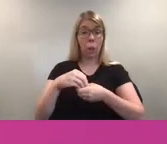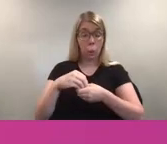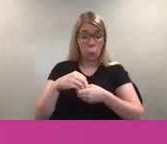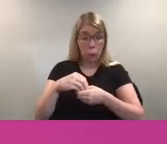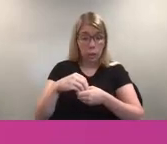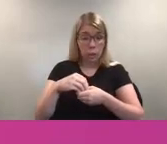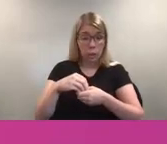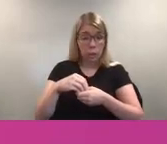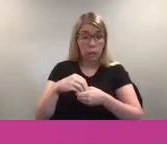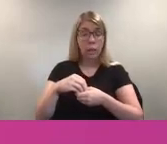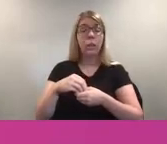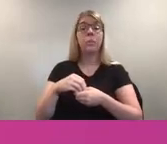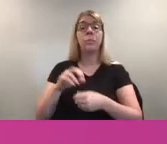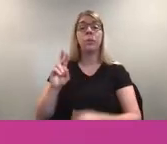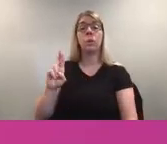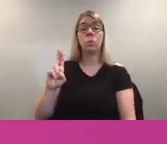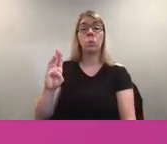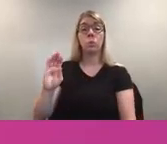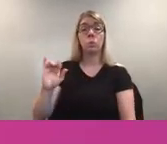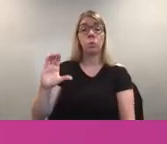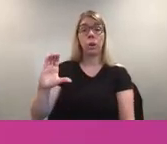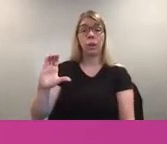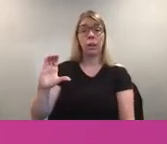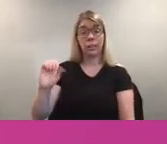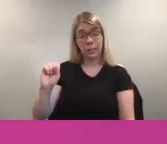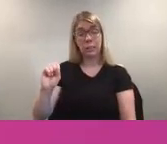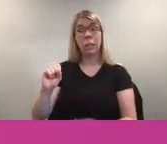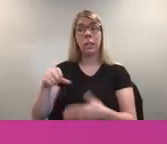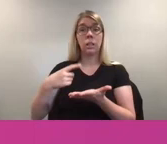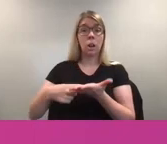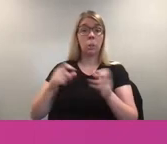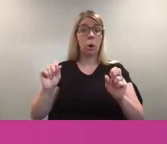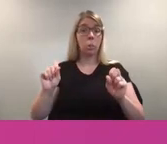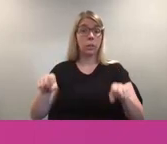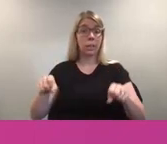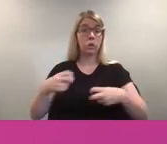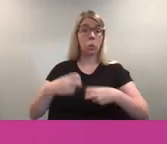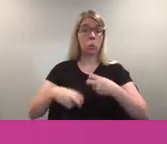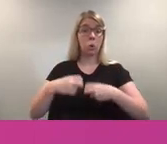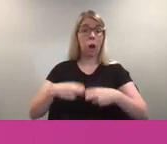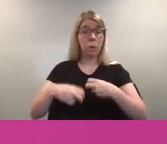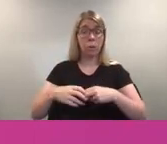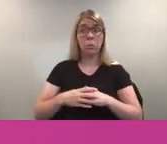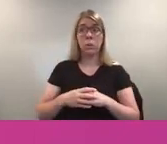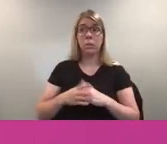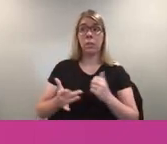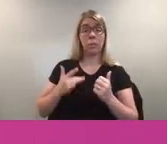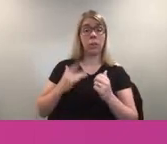including their rubrics and work through some of those potential problem areas so they feel more confident. I love that,